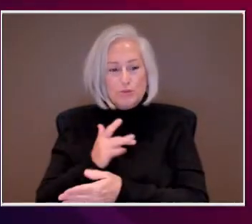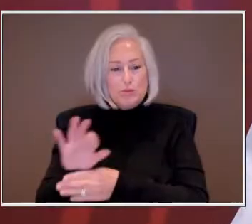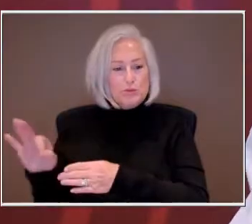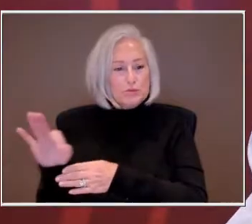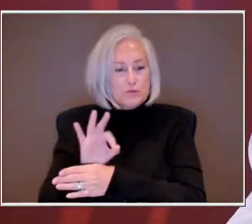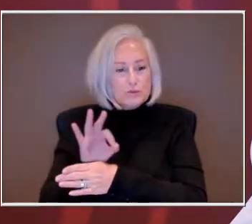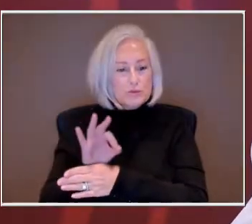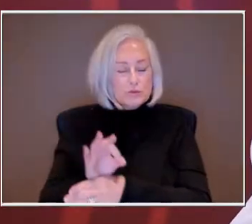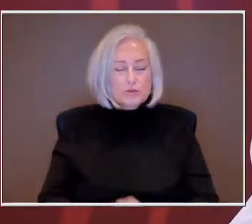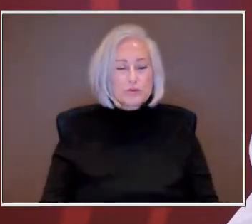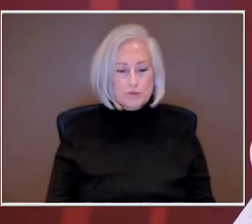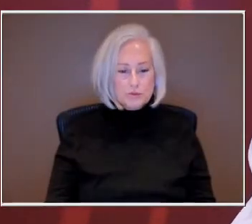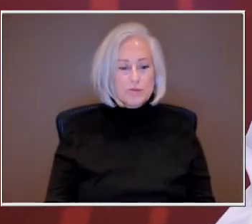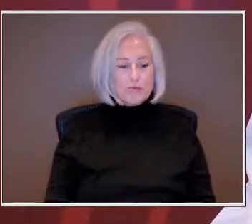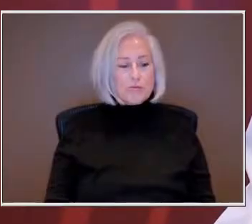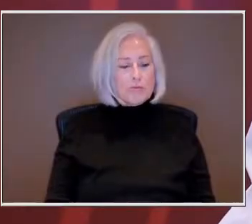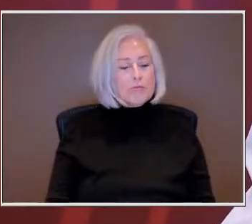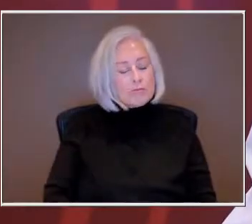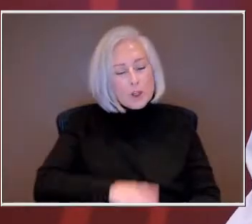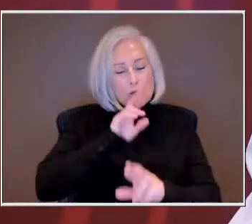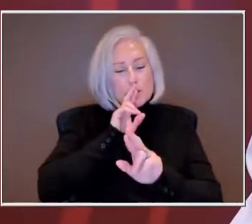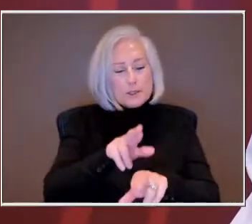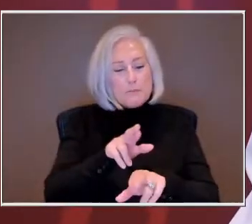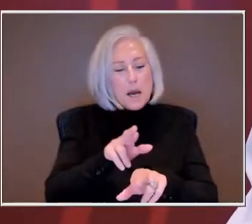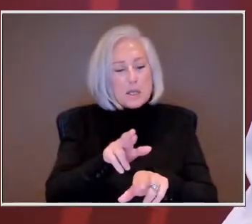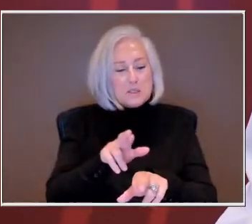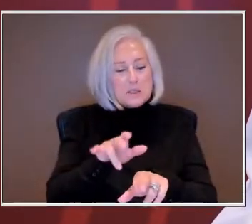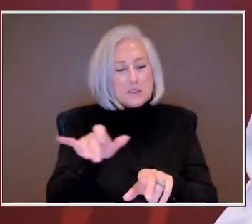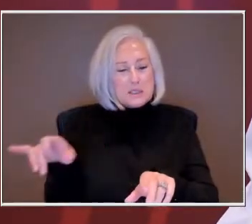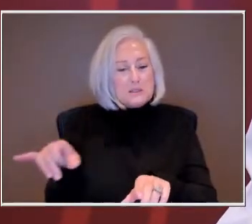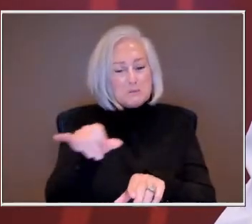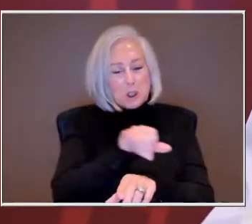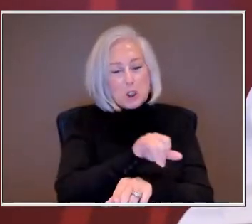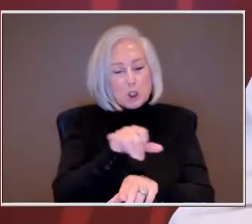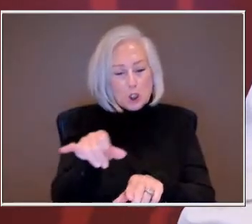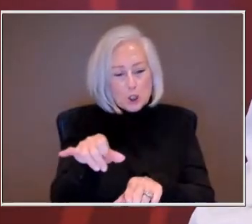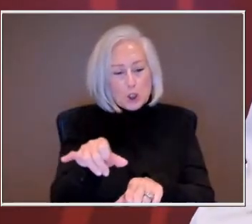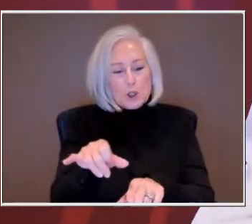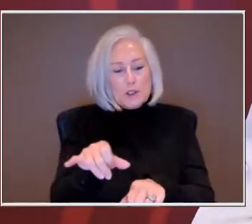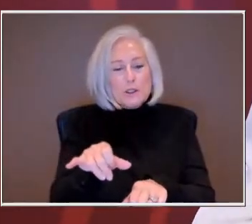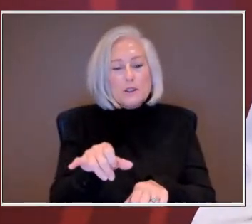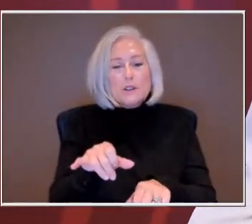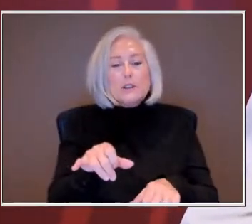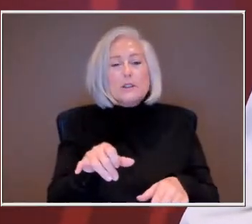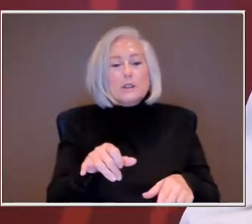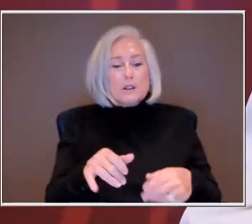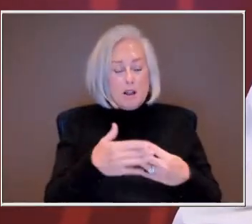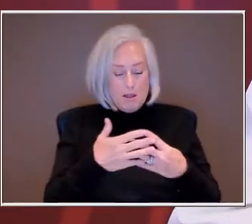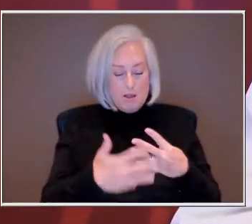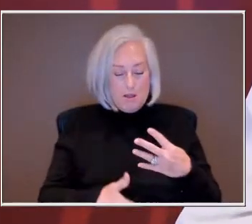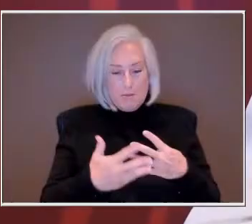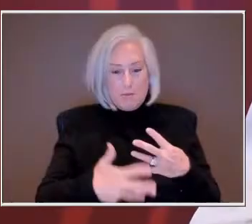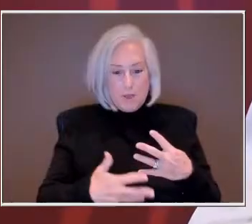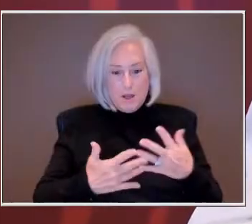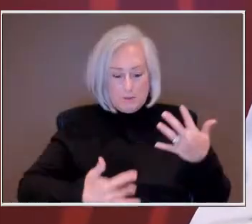responds in similar ways as far as, you know, circulating kind